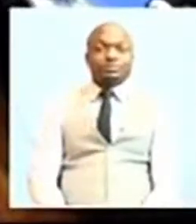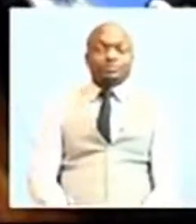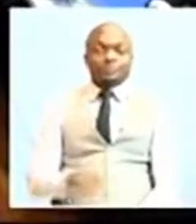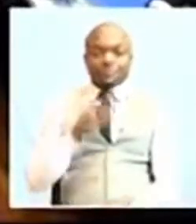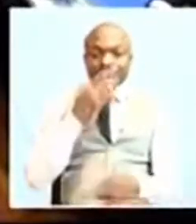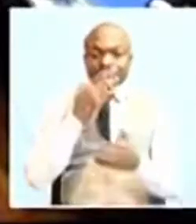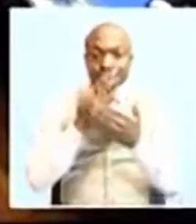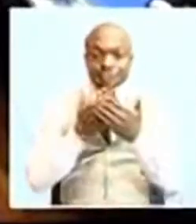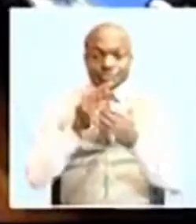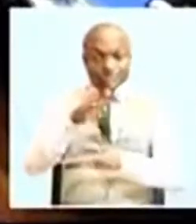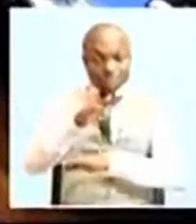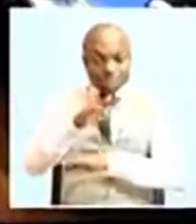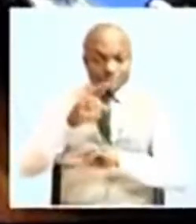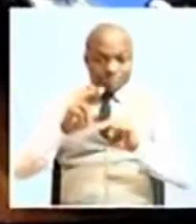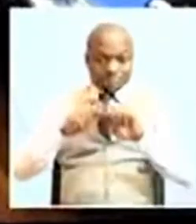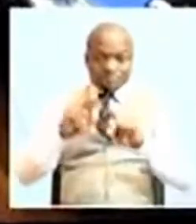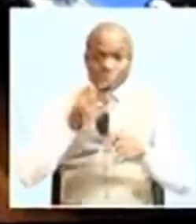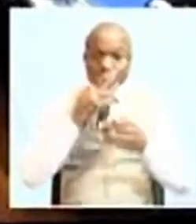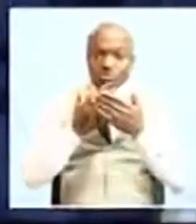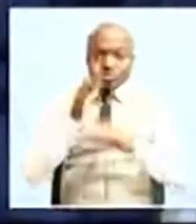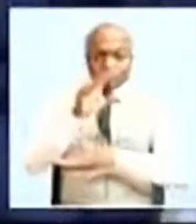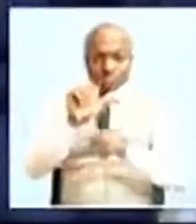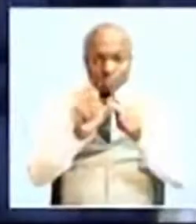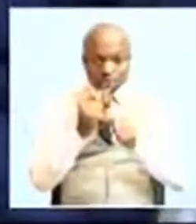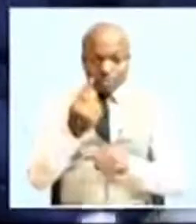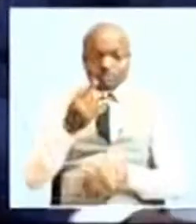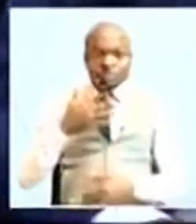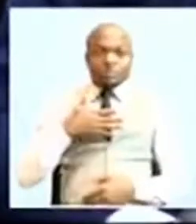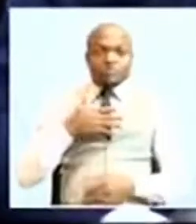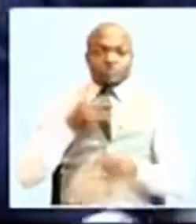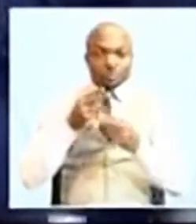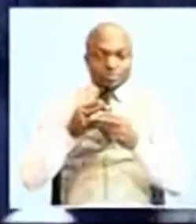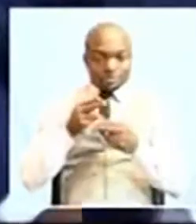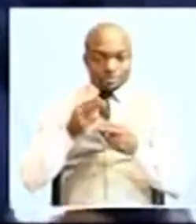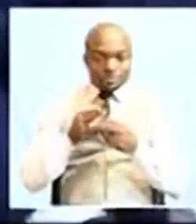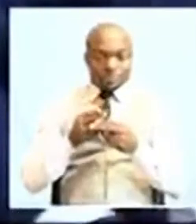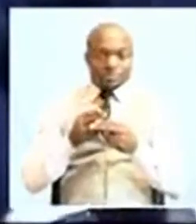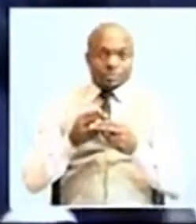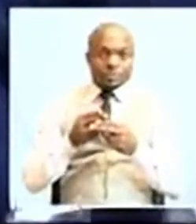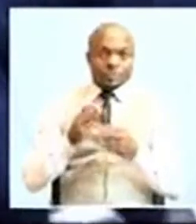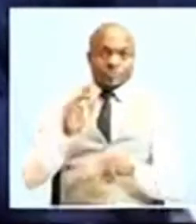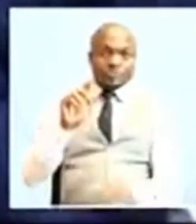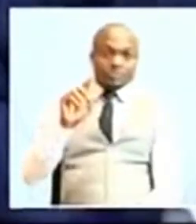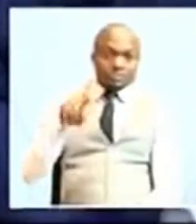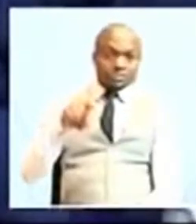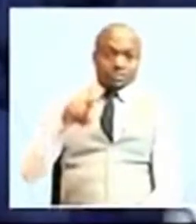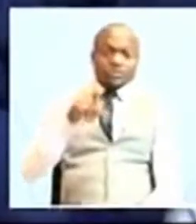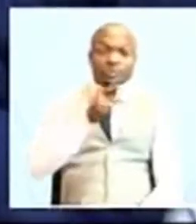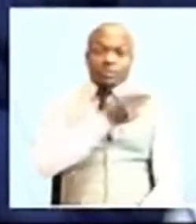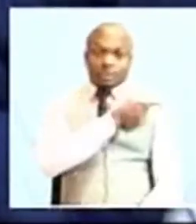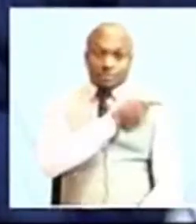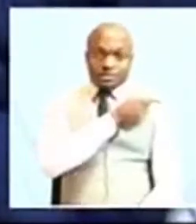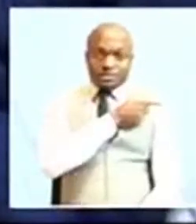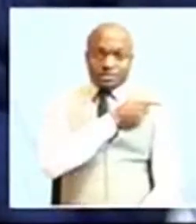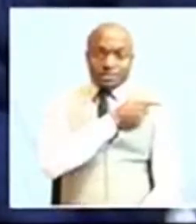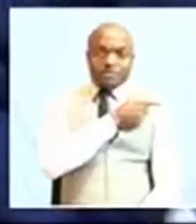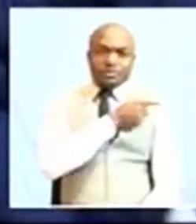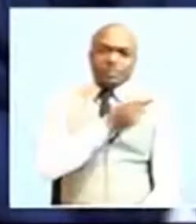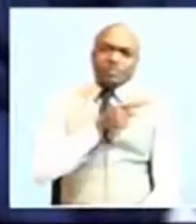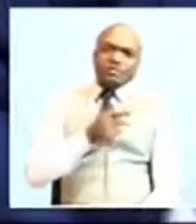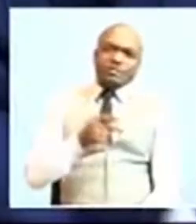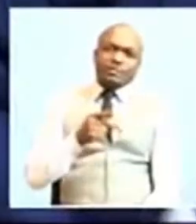Good evening, Chair. Good evening, everyone. My name is Yesan Kamtengo Piri, Chief